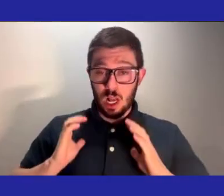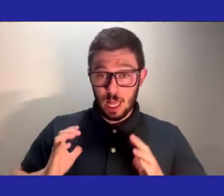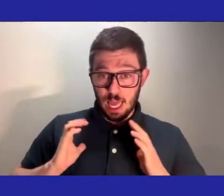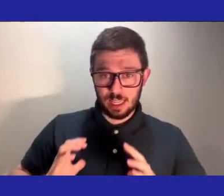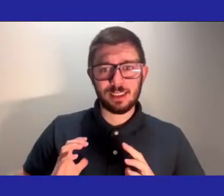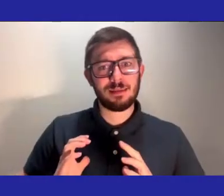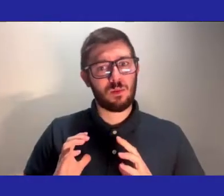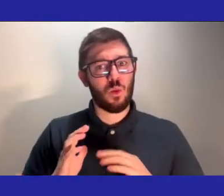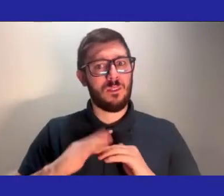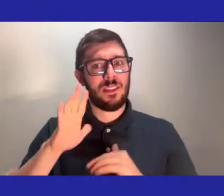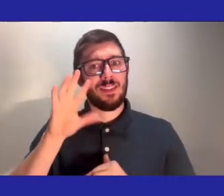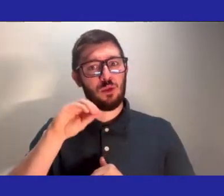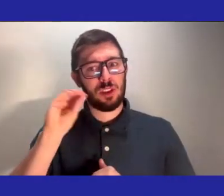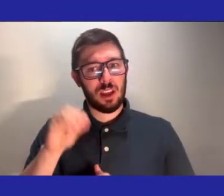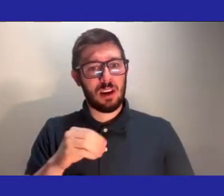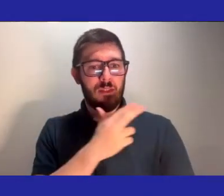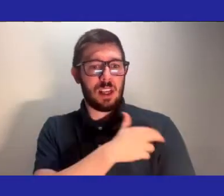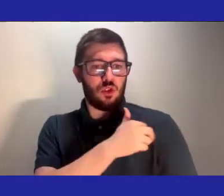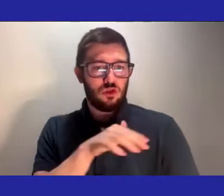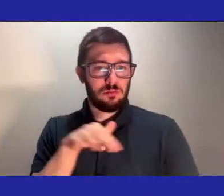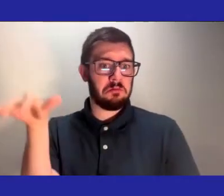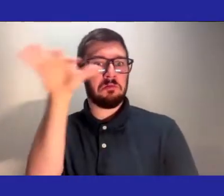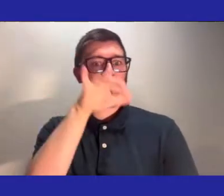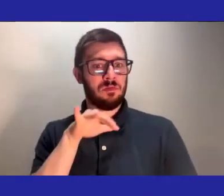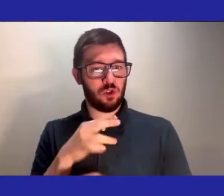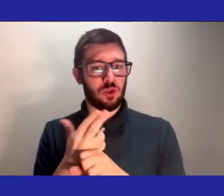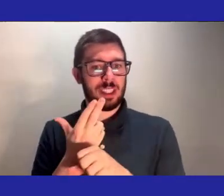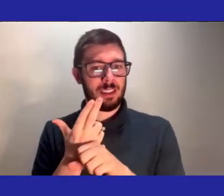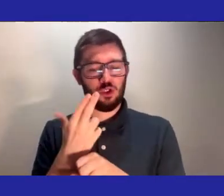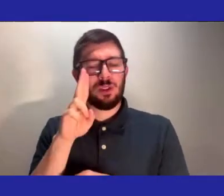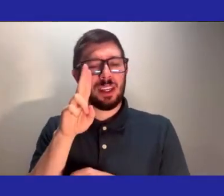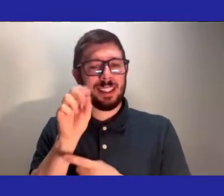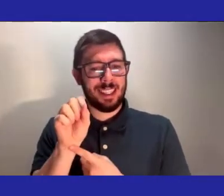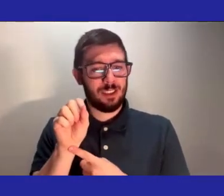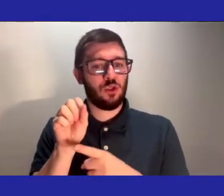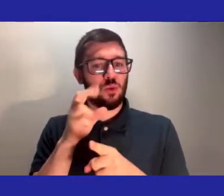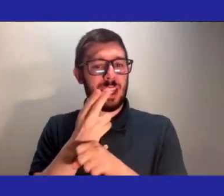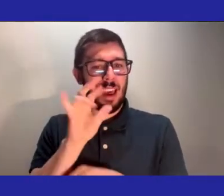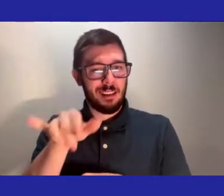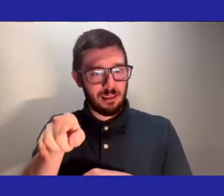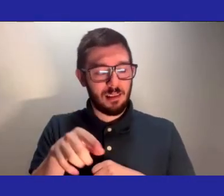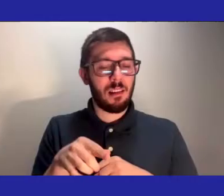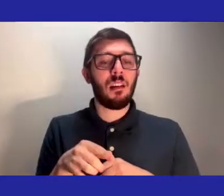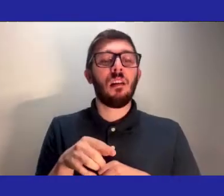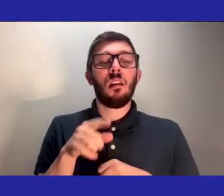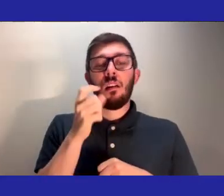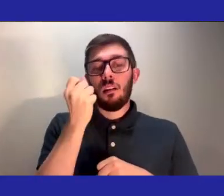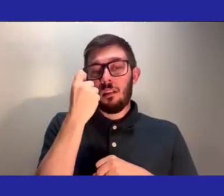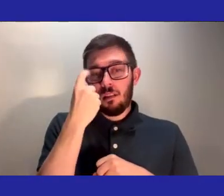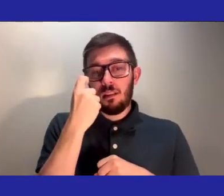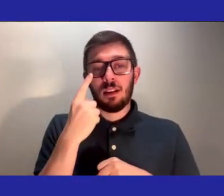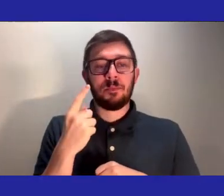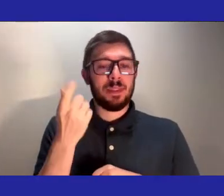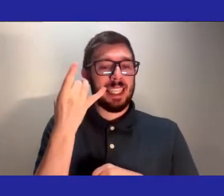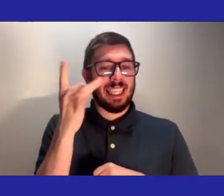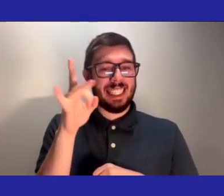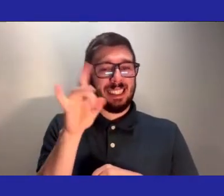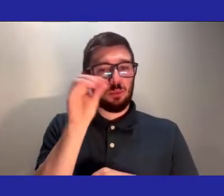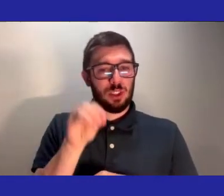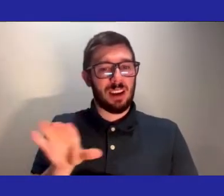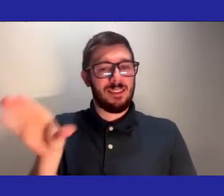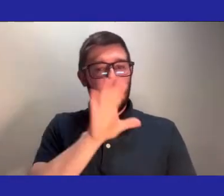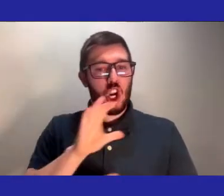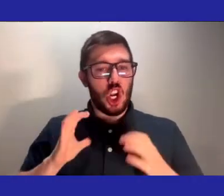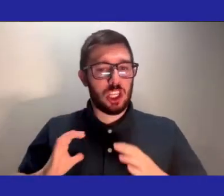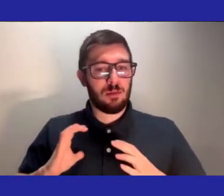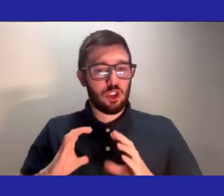States. Just to give you some context, about 18% of their customers achieve this in any given year. And having achieved this